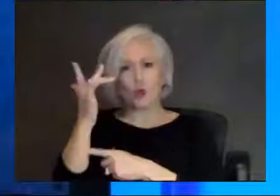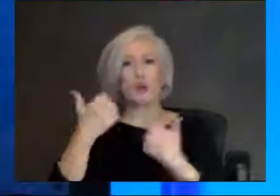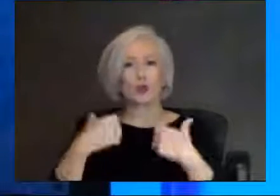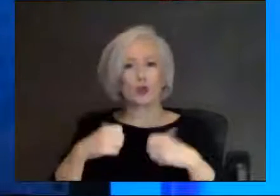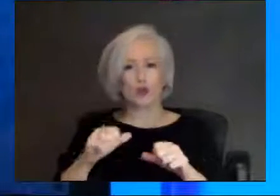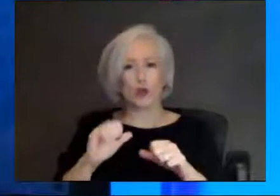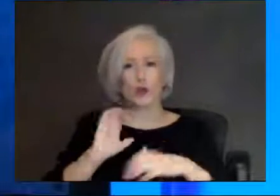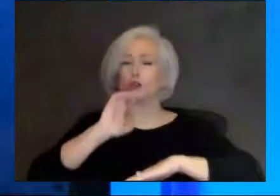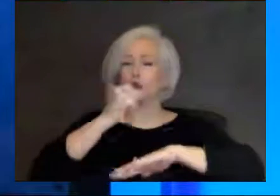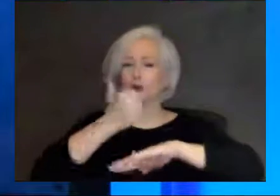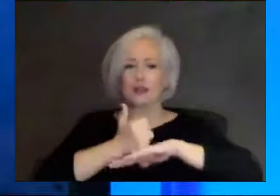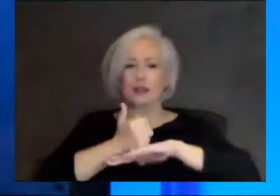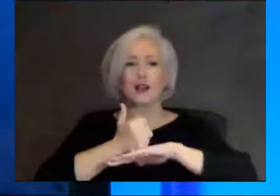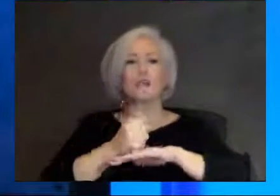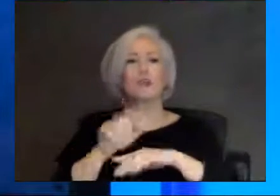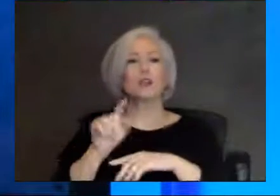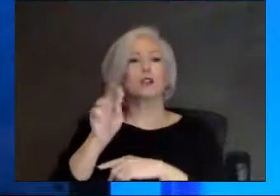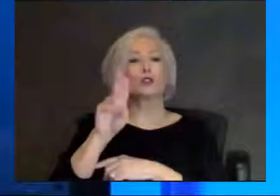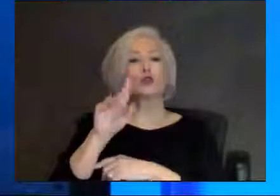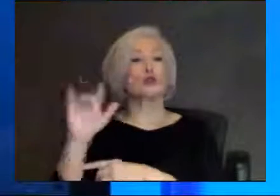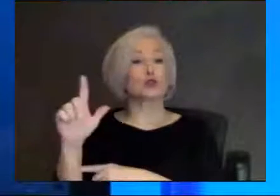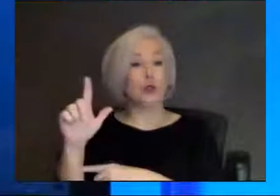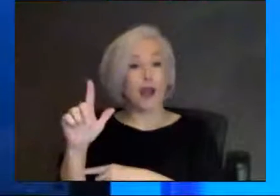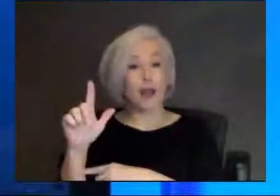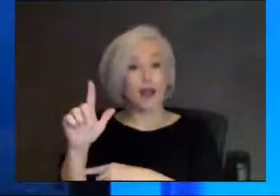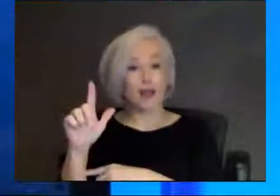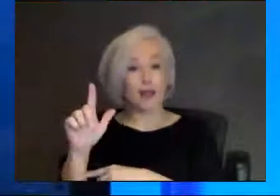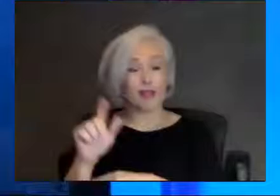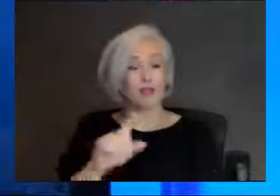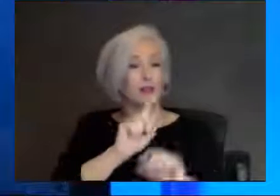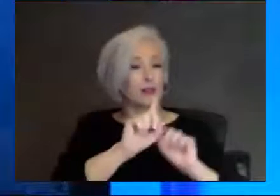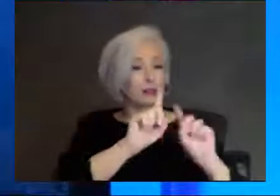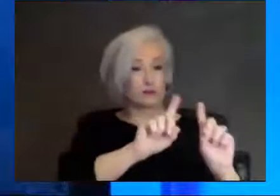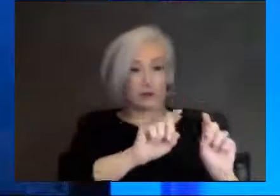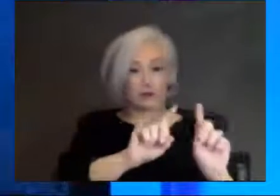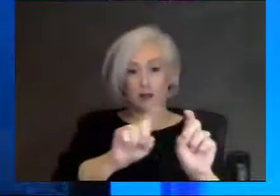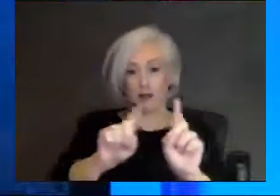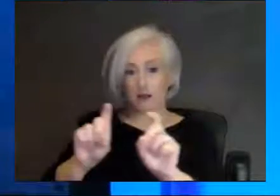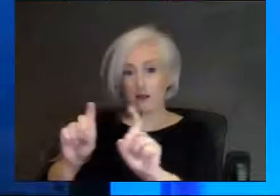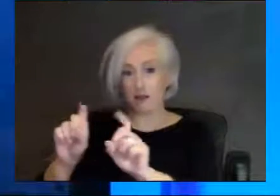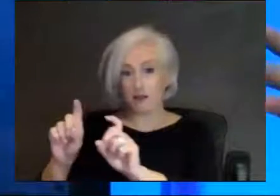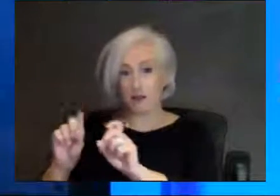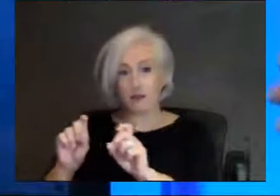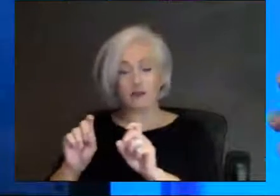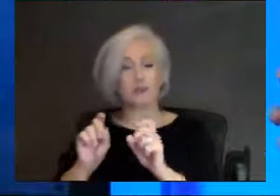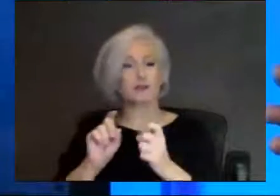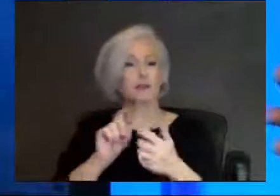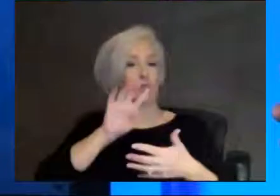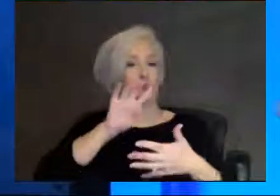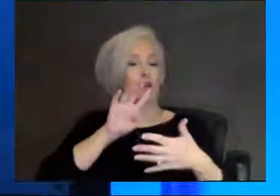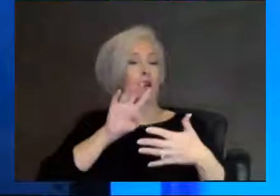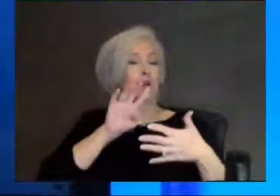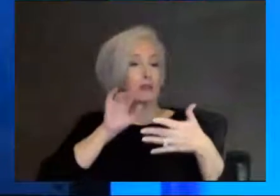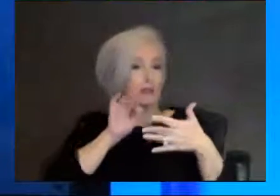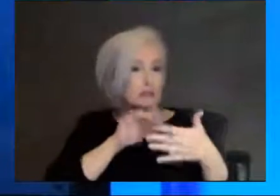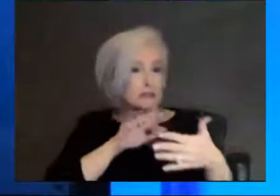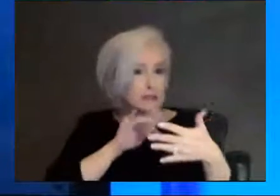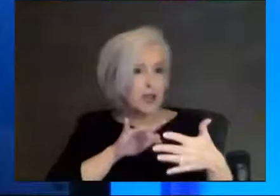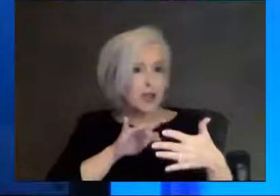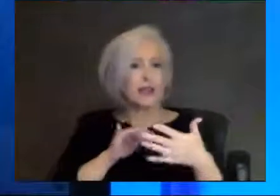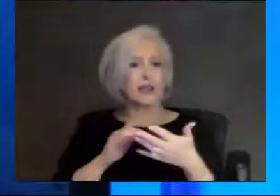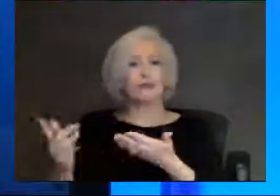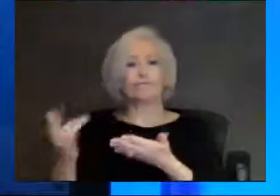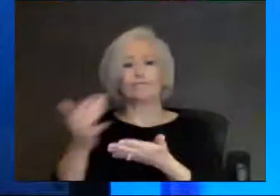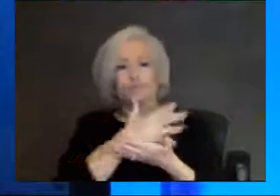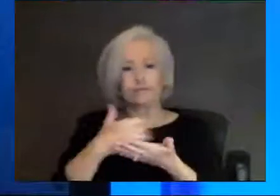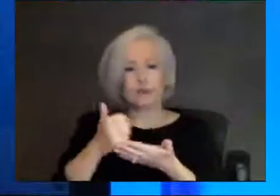study this, where we can interview these colon cancer patients and really get the data with significant number of patients, where then